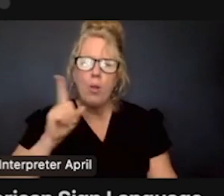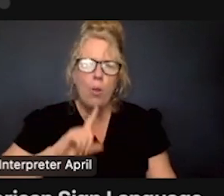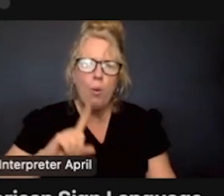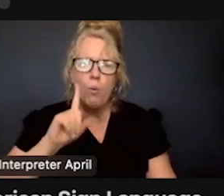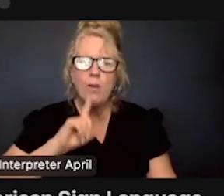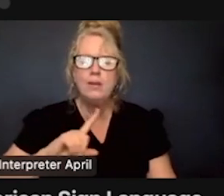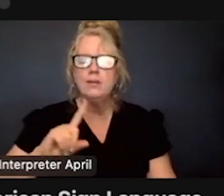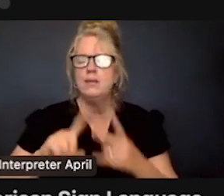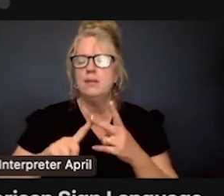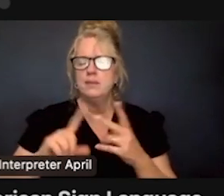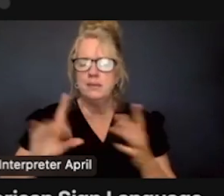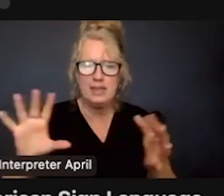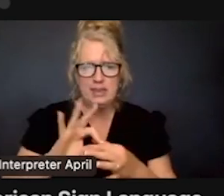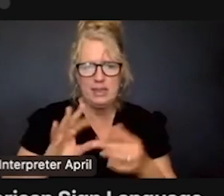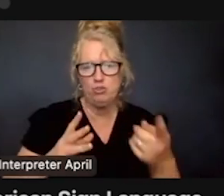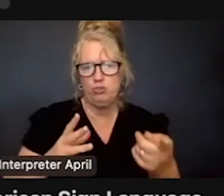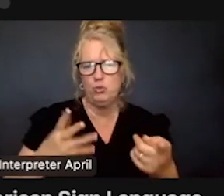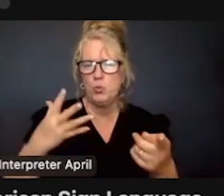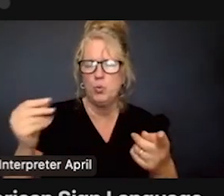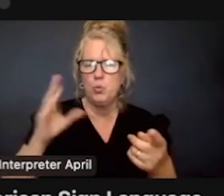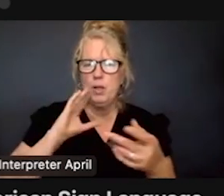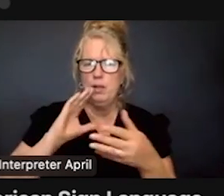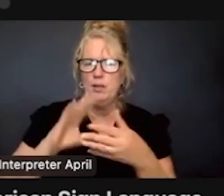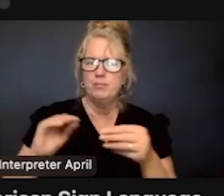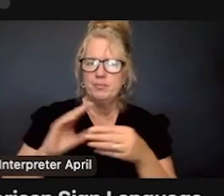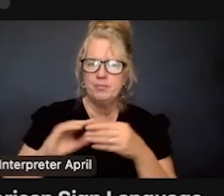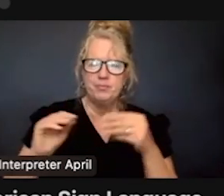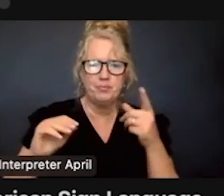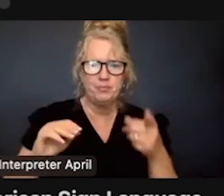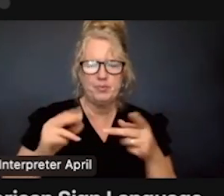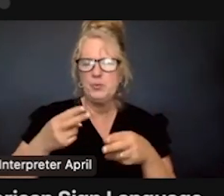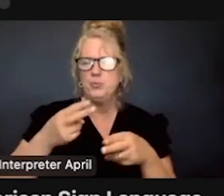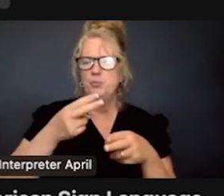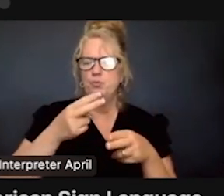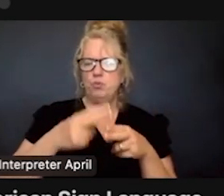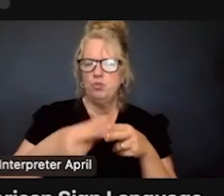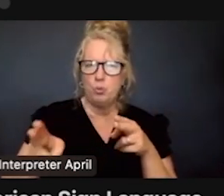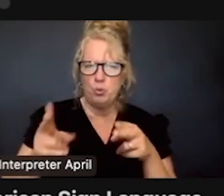And let's take a look at a short clip of that.